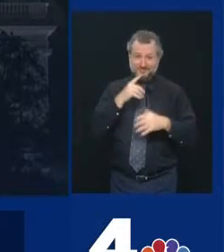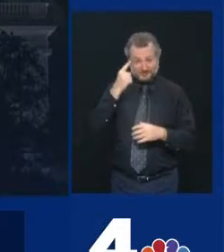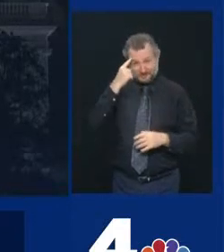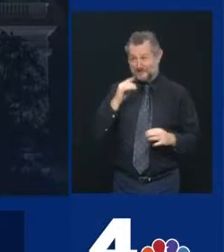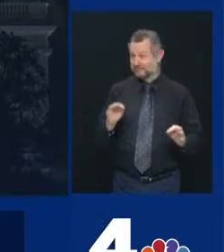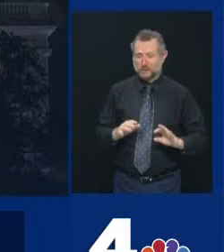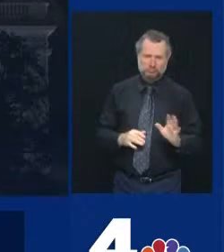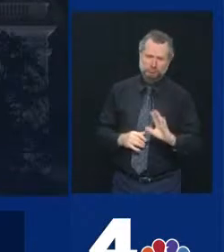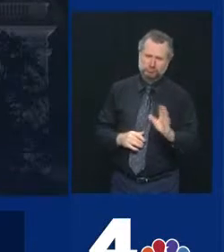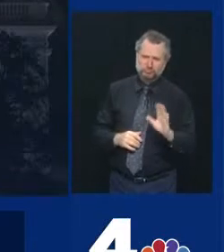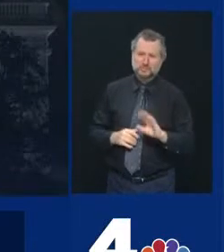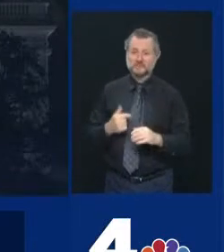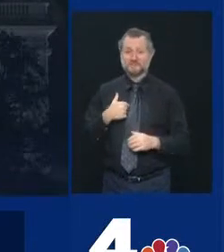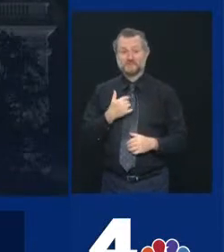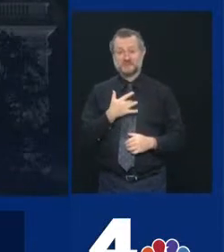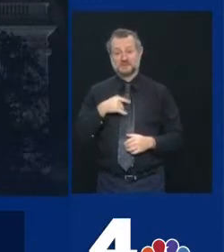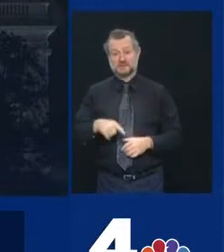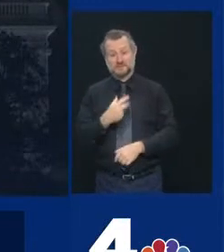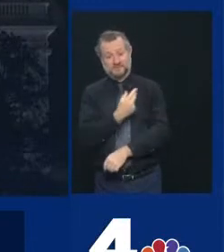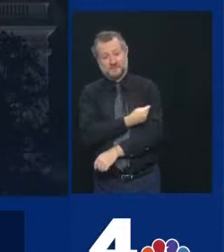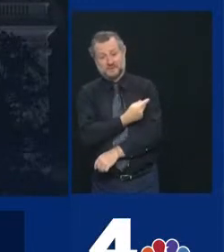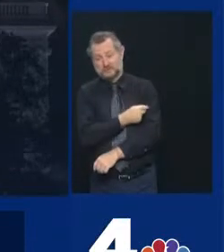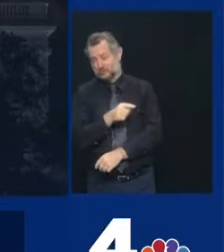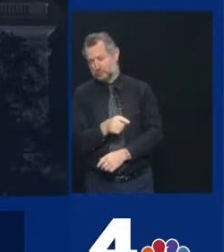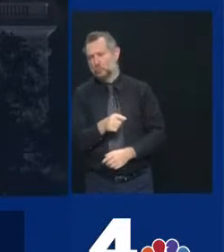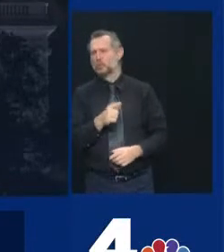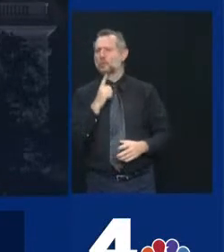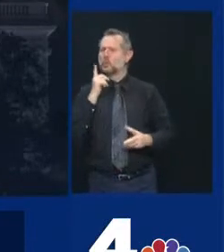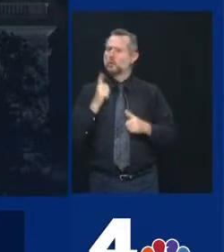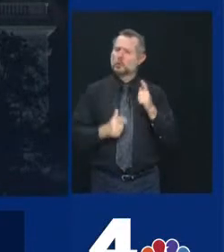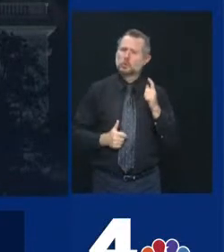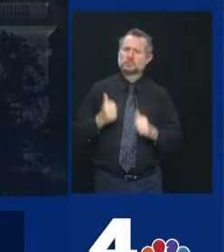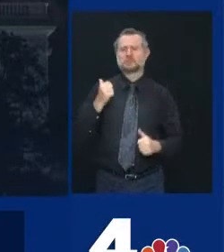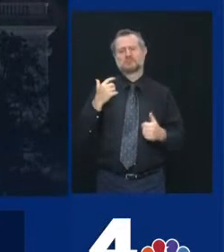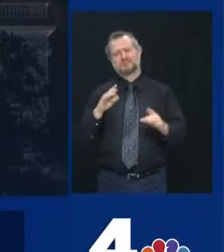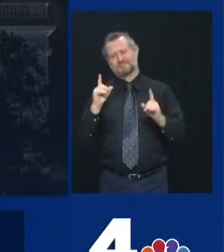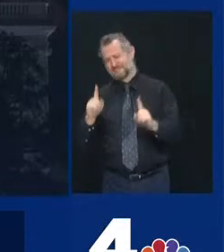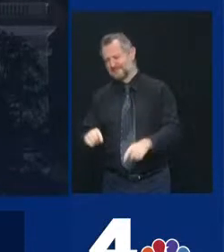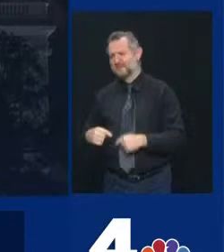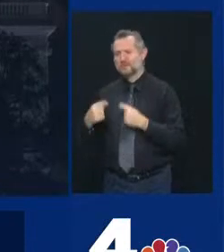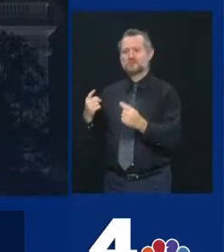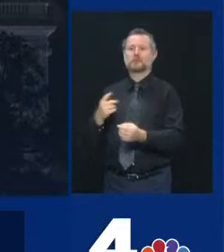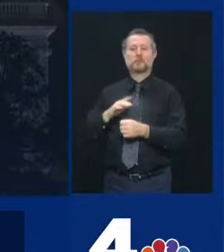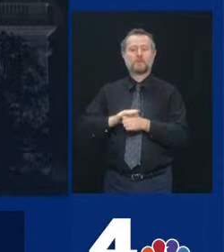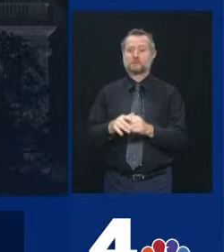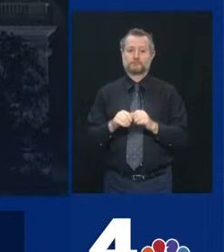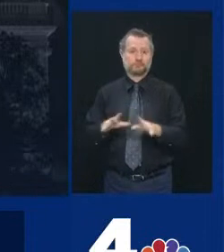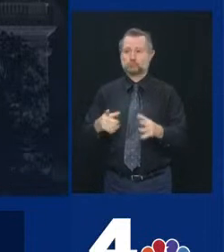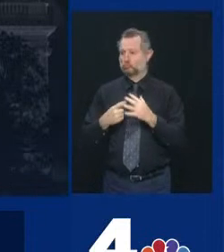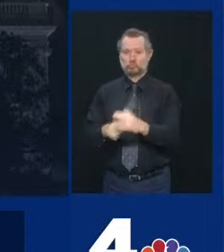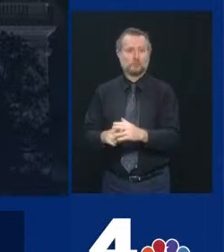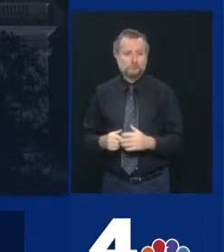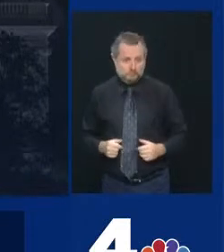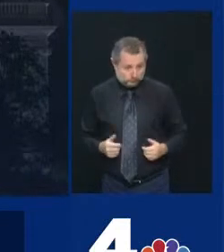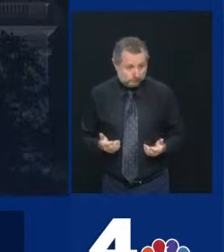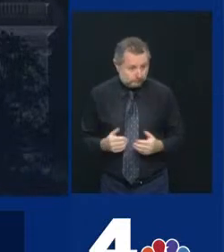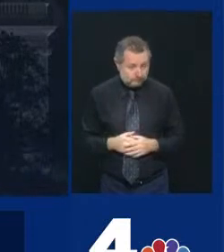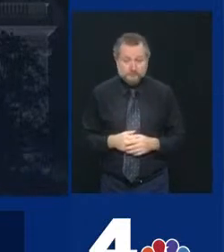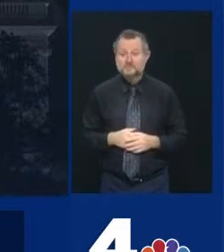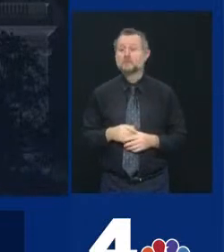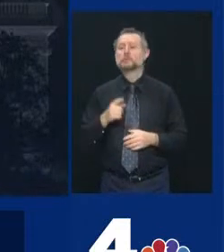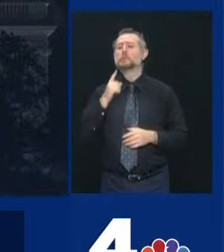would argue, than anything we have done during COVID to date. This is a